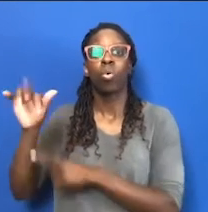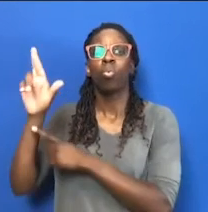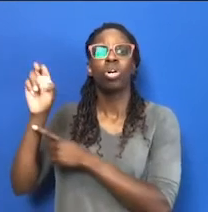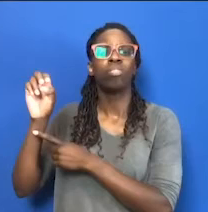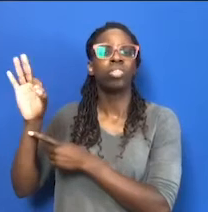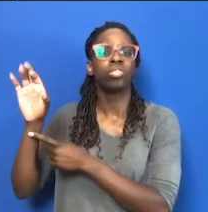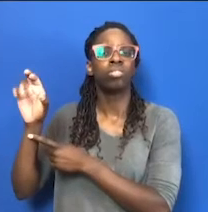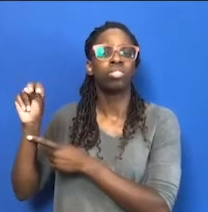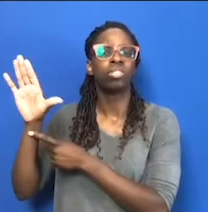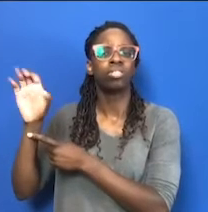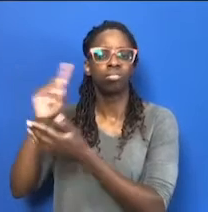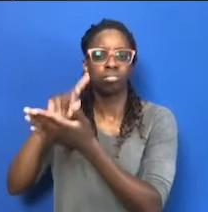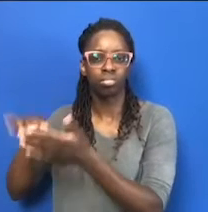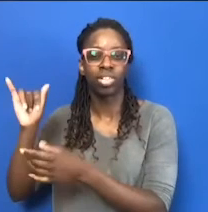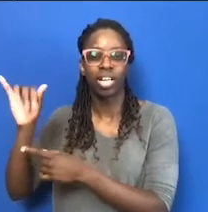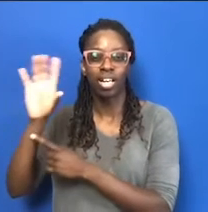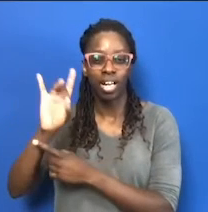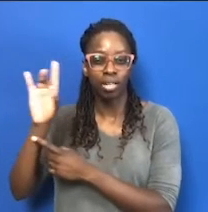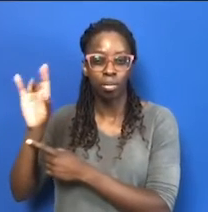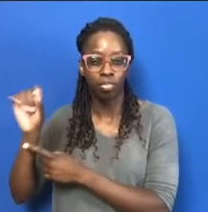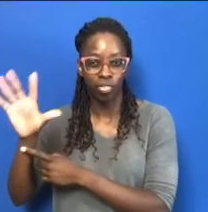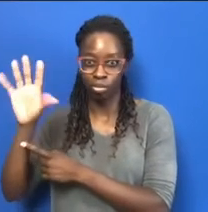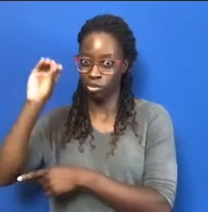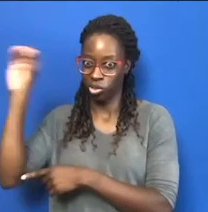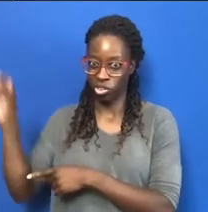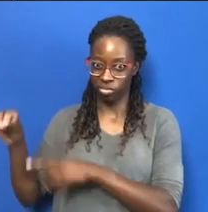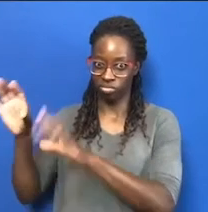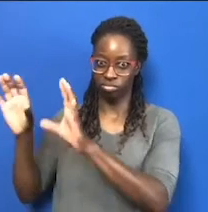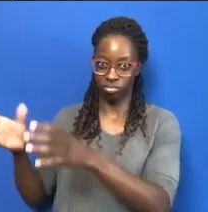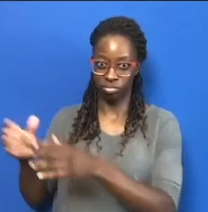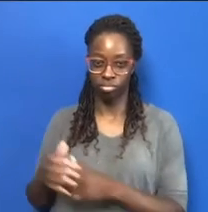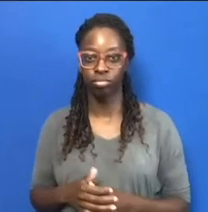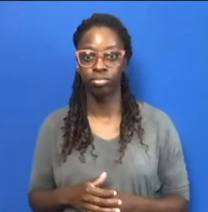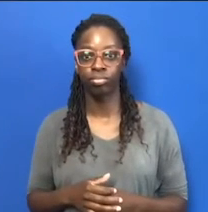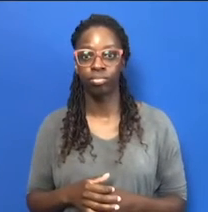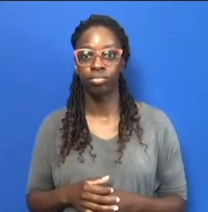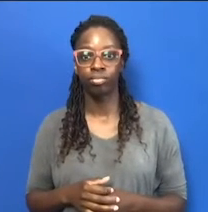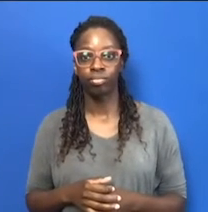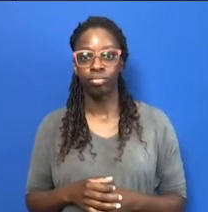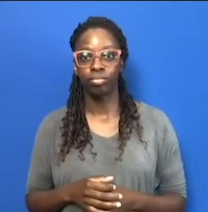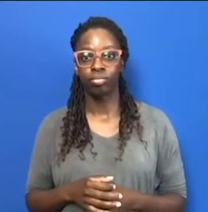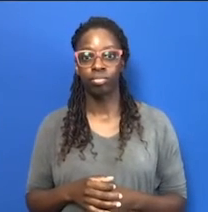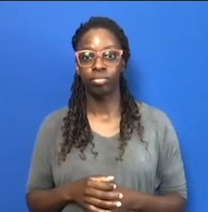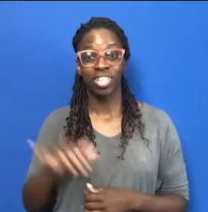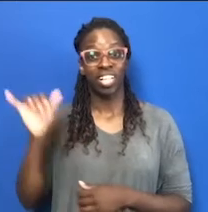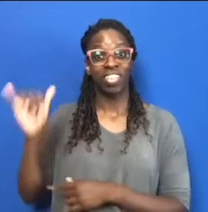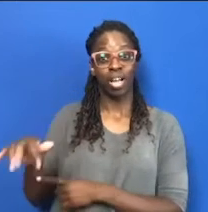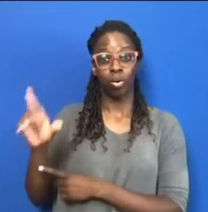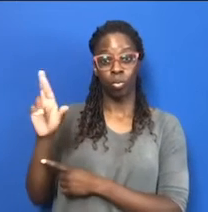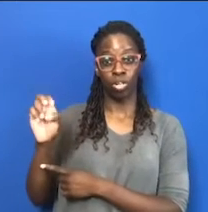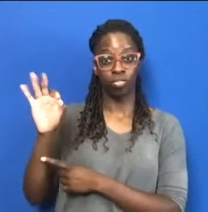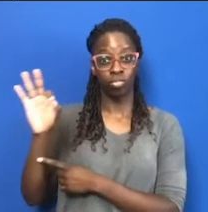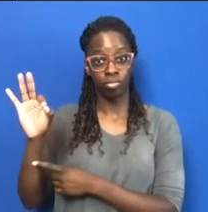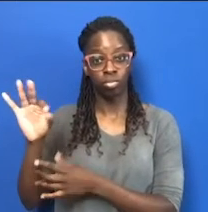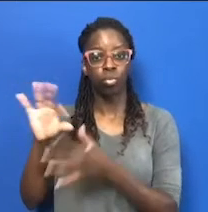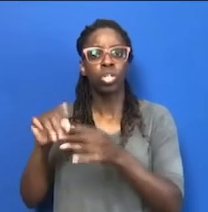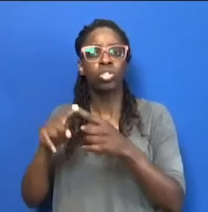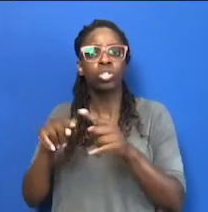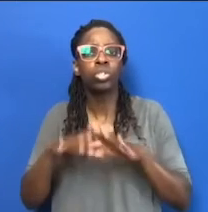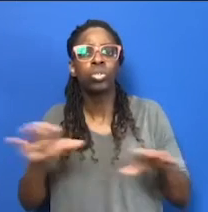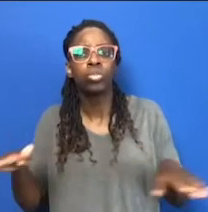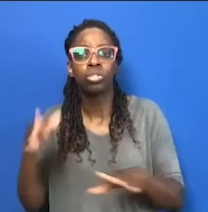88.5%. The vast majority of references that we found related to children of preschool